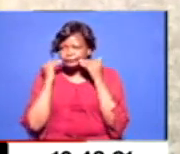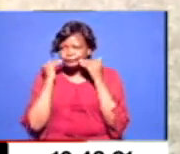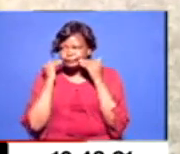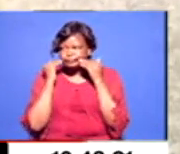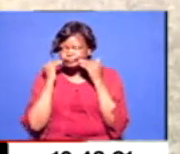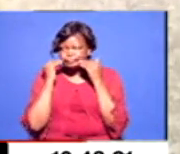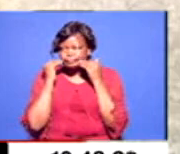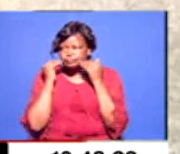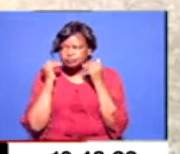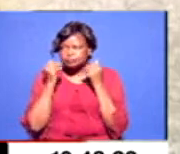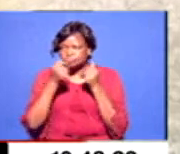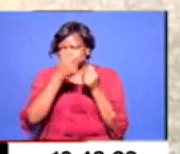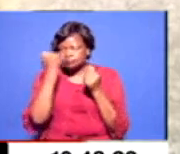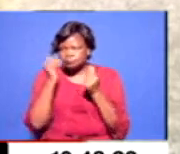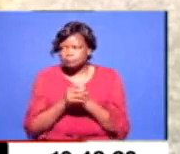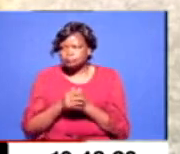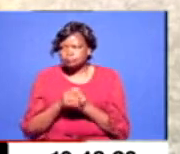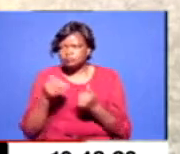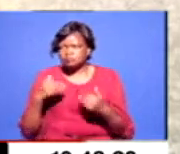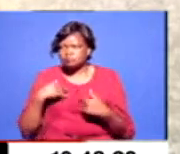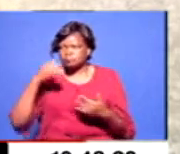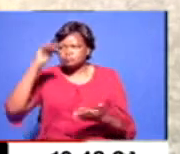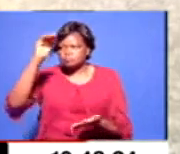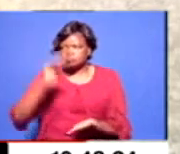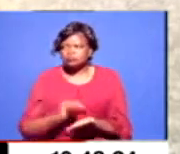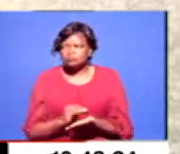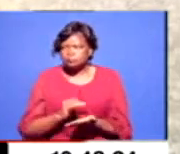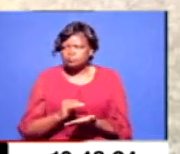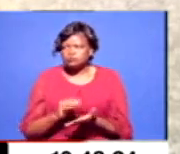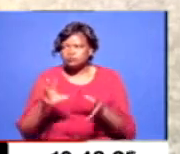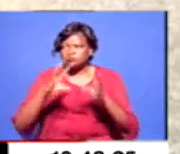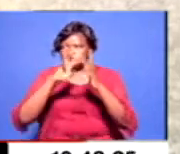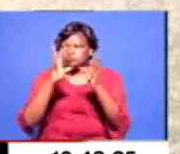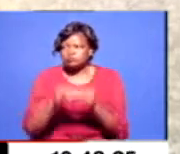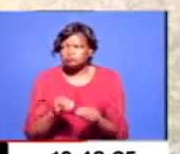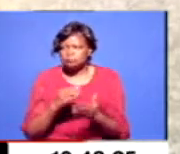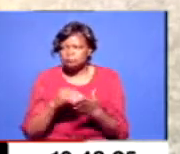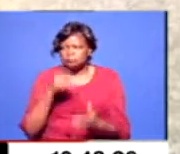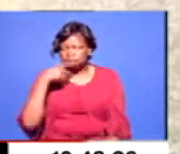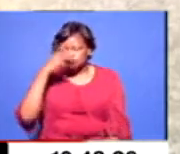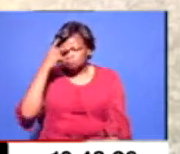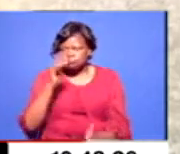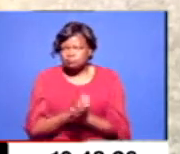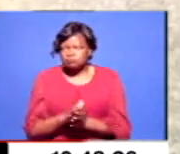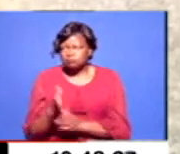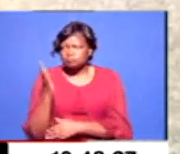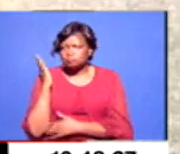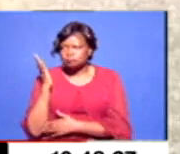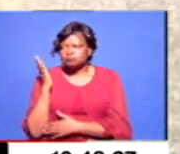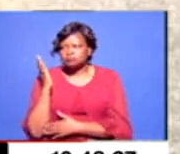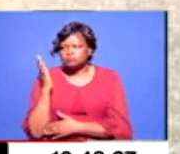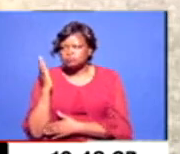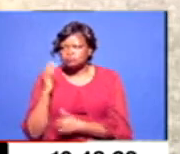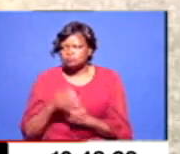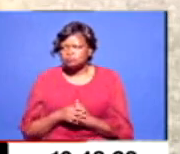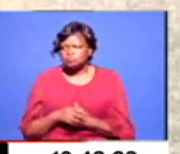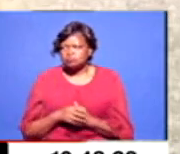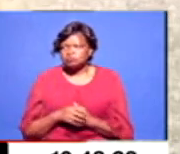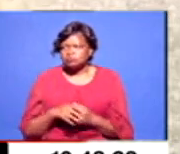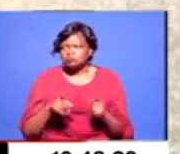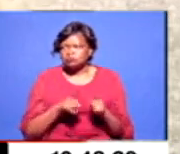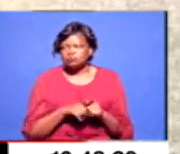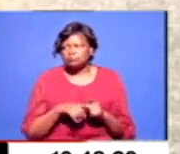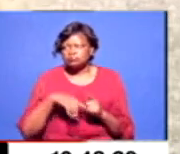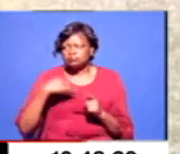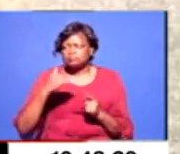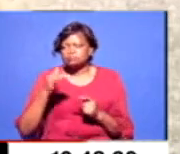because it has reduced a budget to some parents and guardians, and they would always ask you to